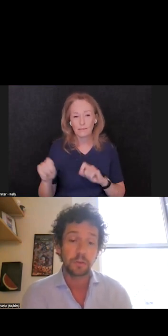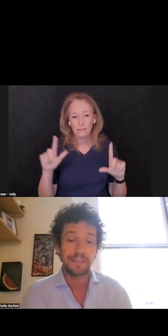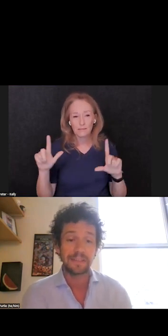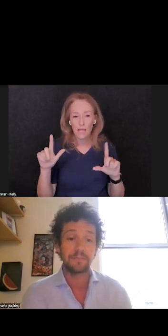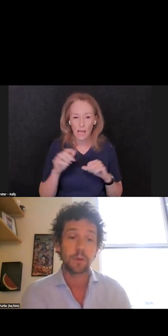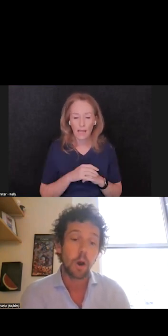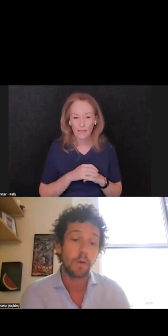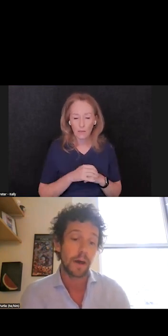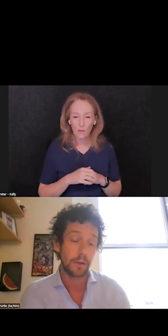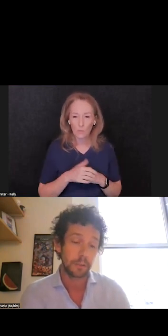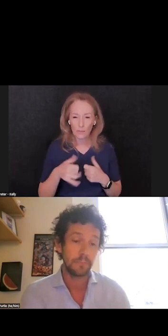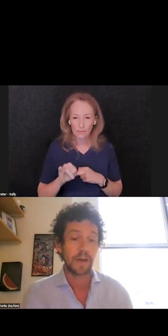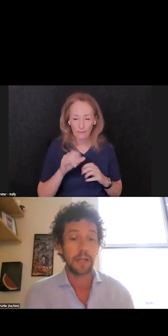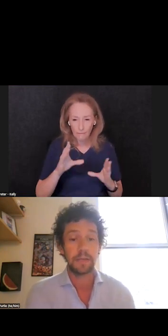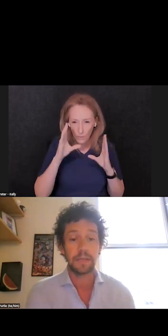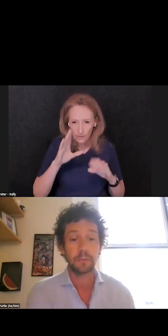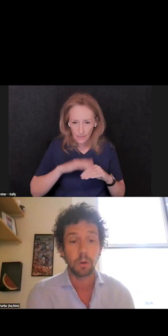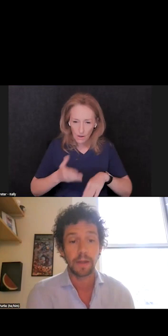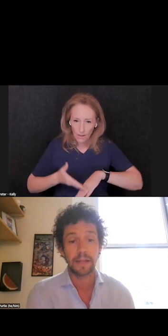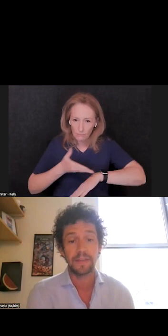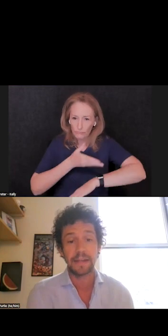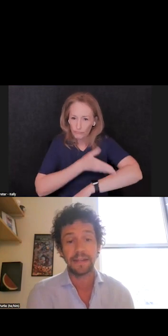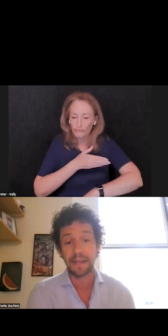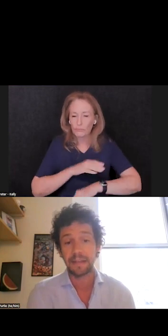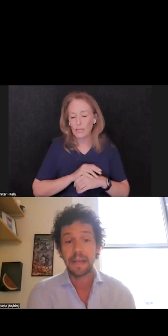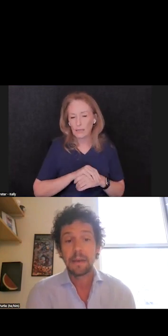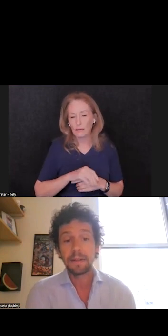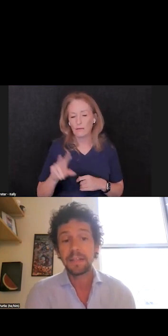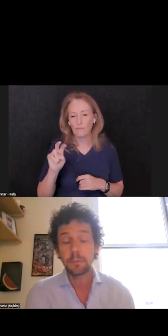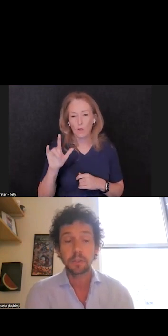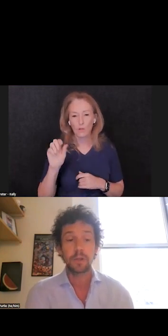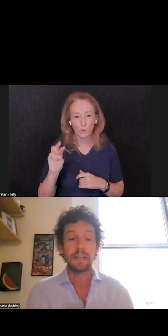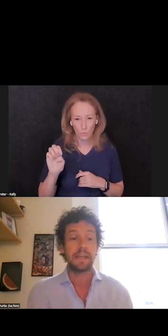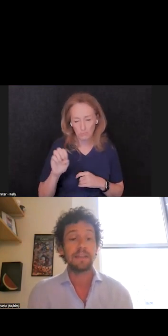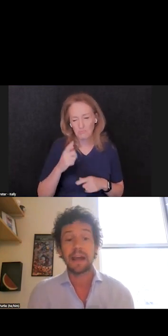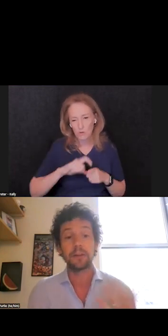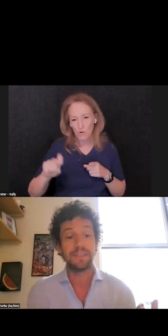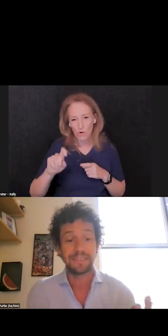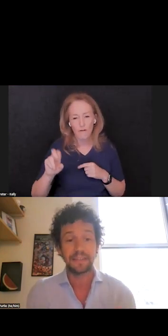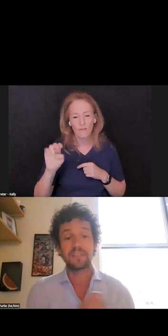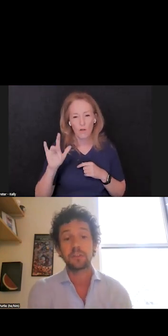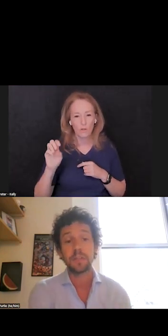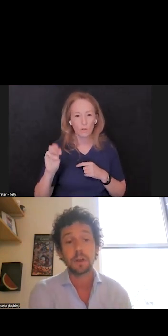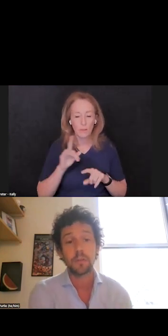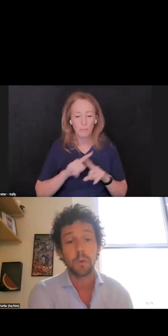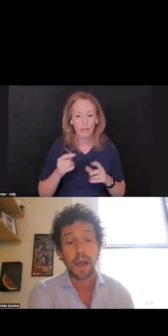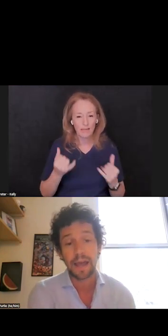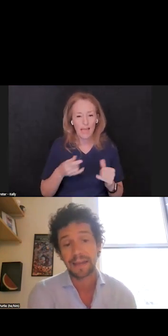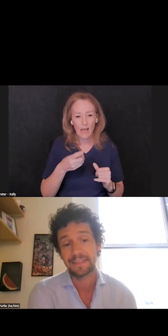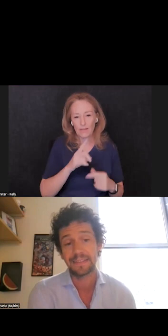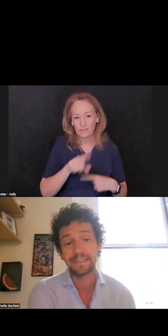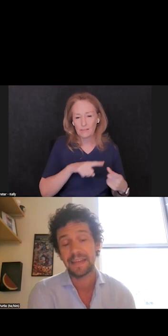of increases in call volume following the rollout of 988. But here we're turning it into dollars and cents. So here on